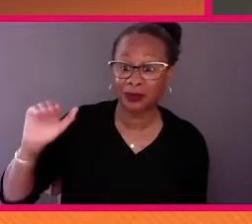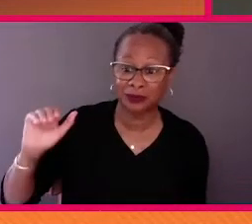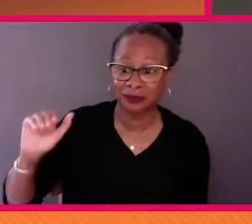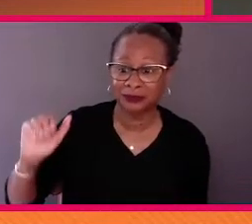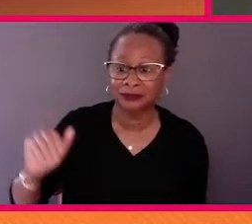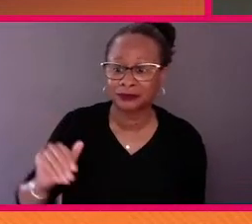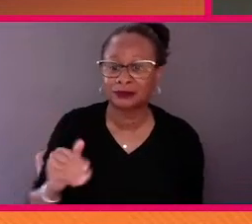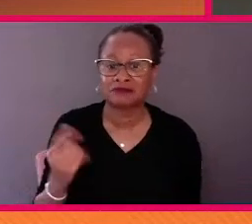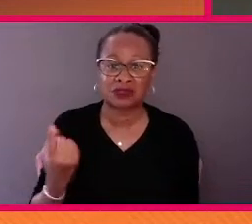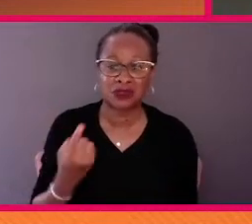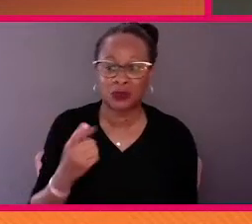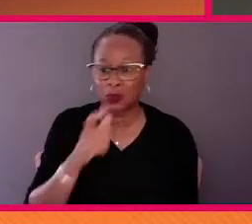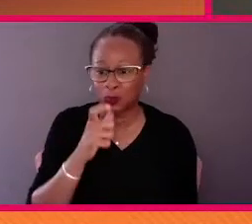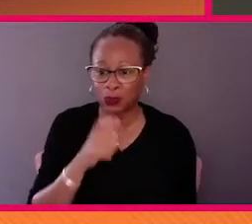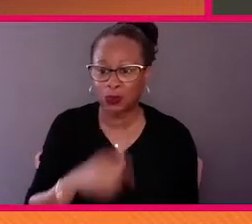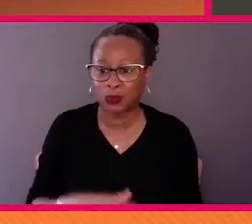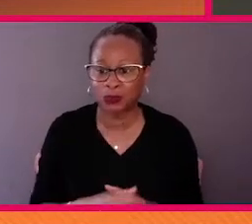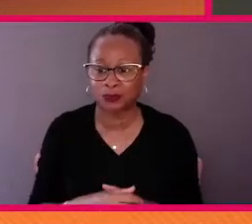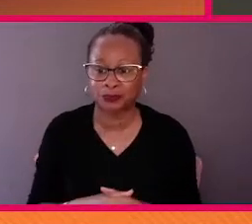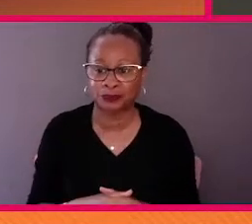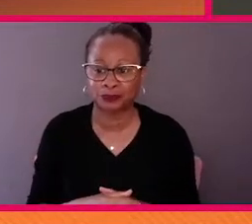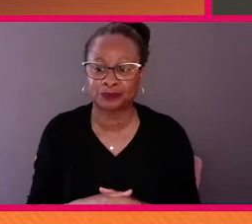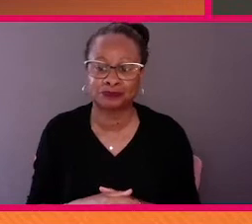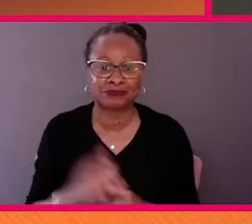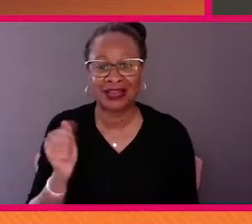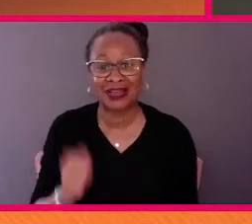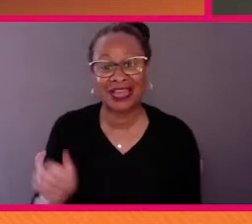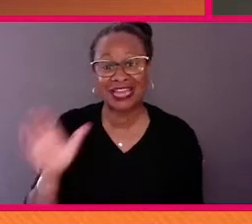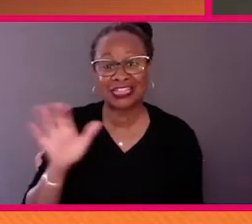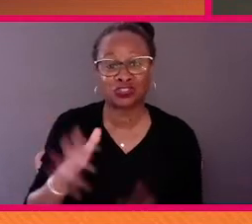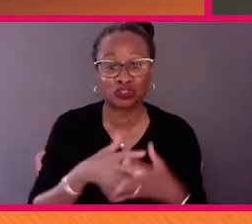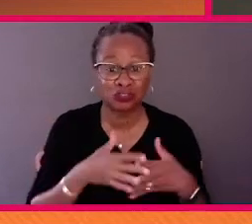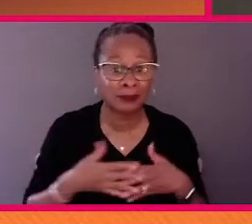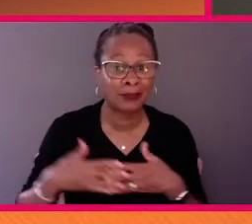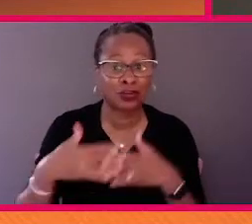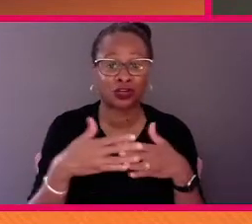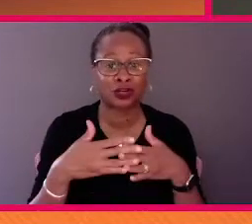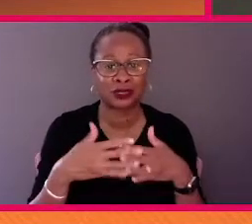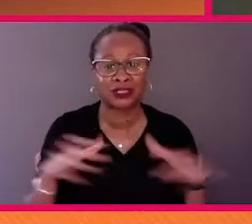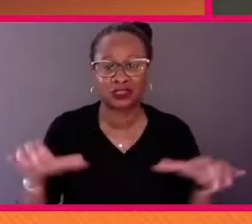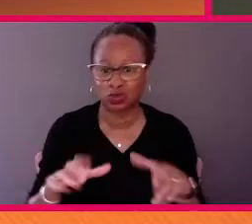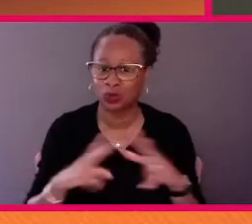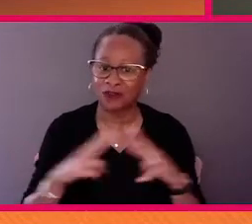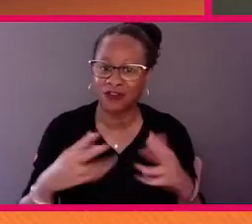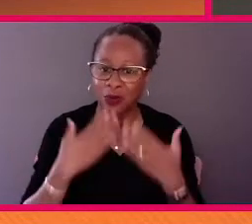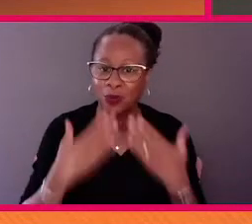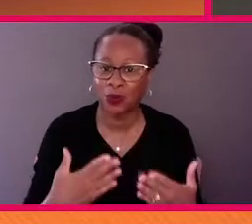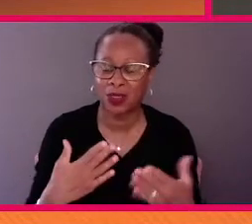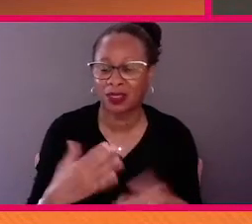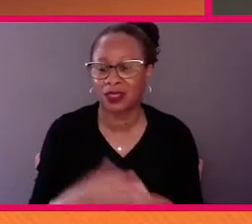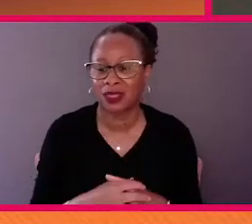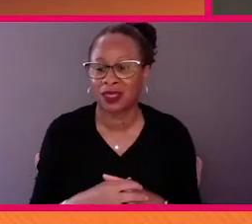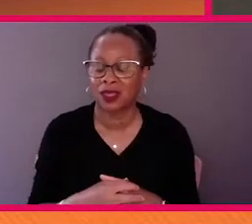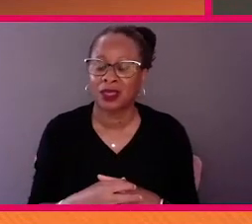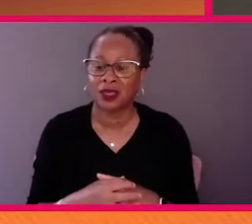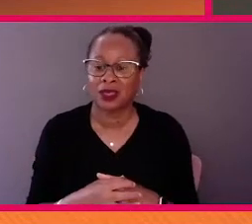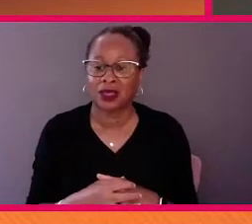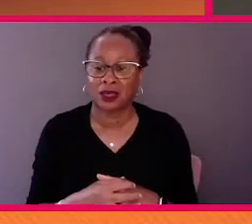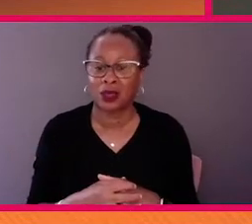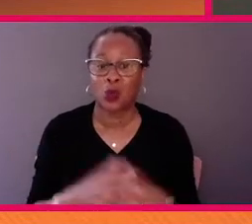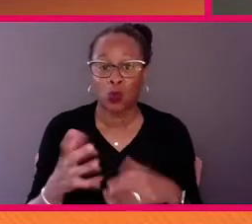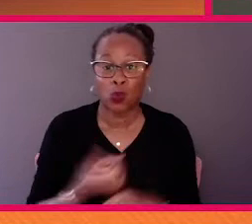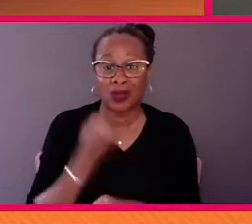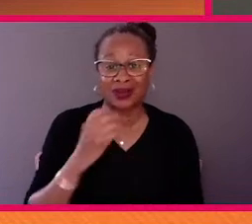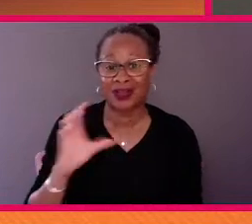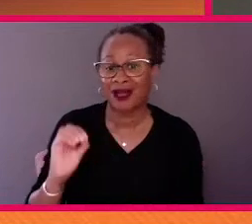someone who's a Asian American and who is doing very well, winning Oscars, you know, and making